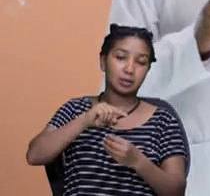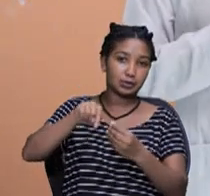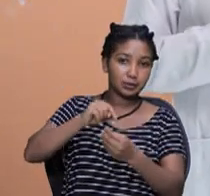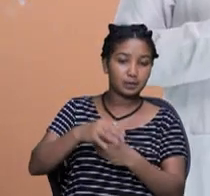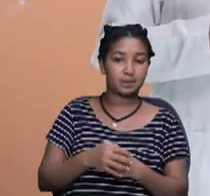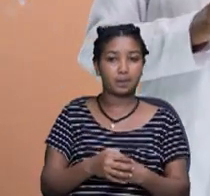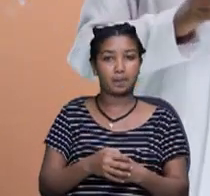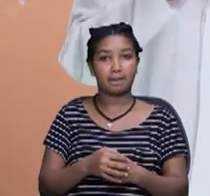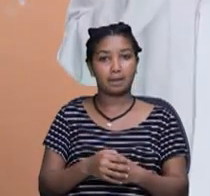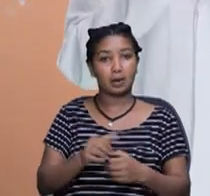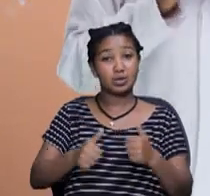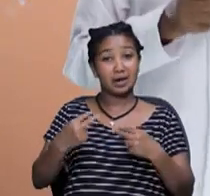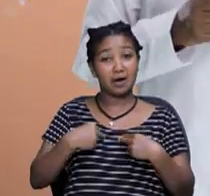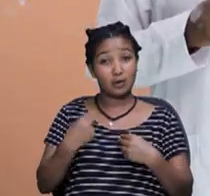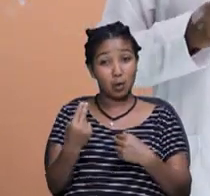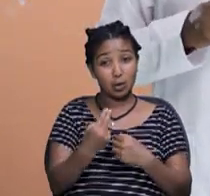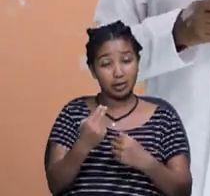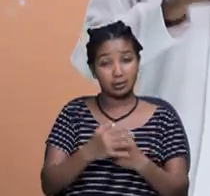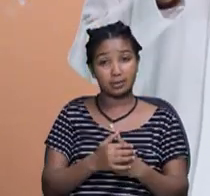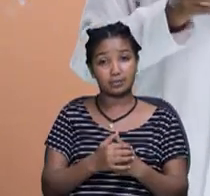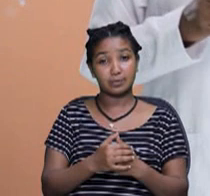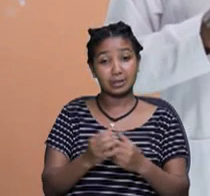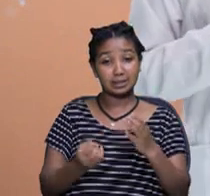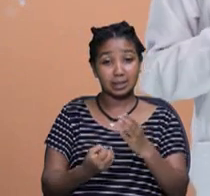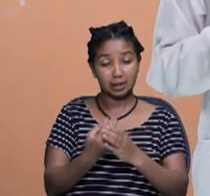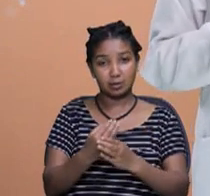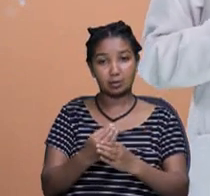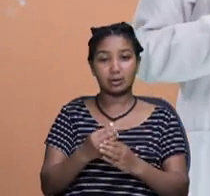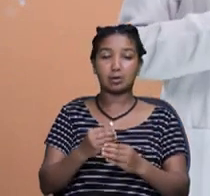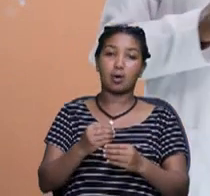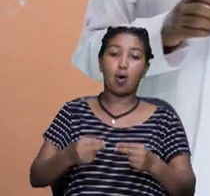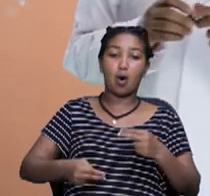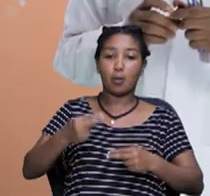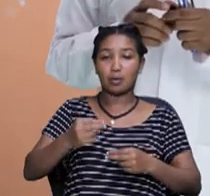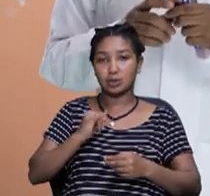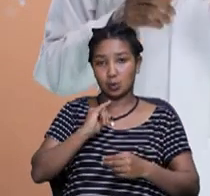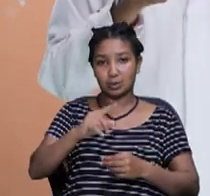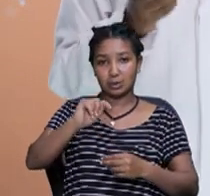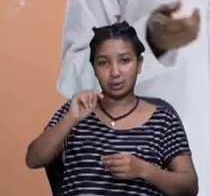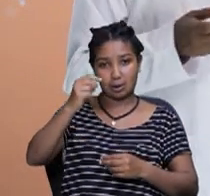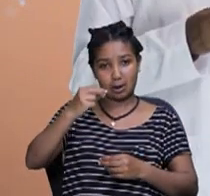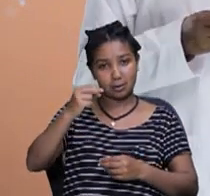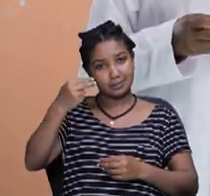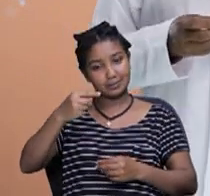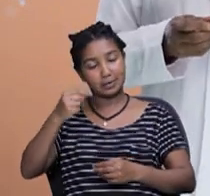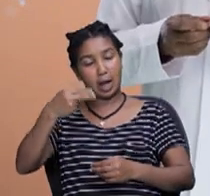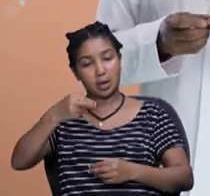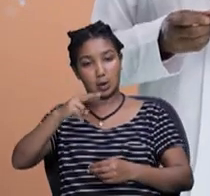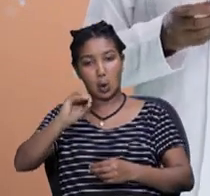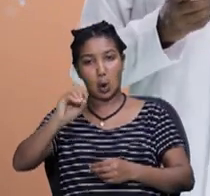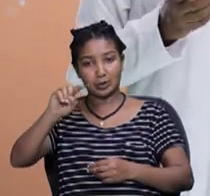region, which have a role in, which secretes a hormone called thyroxine. It have different